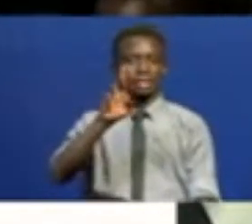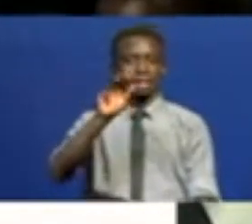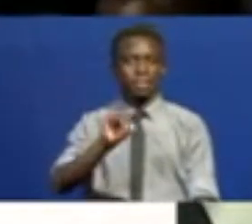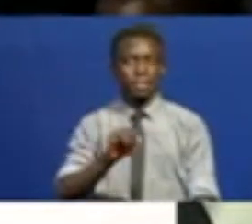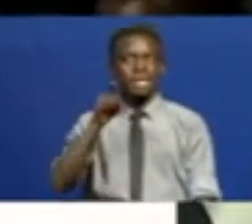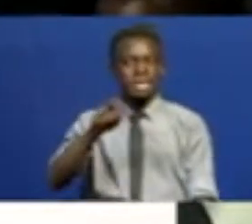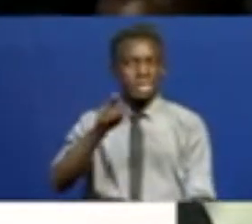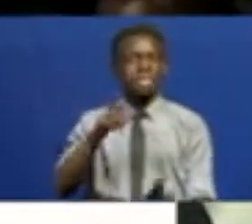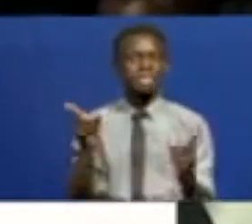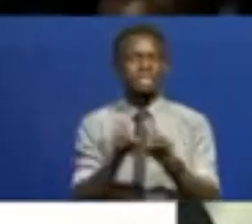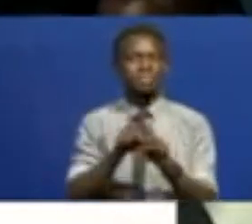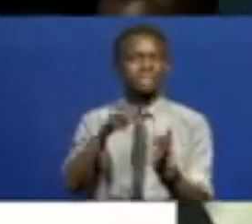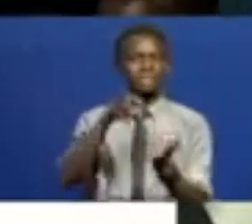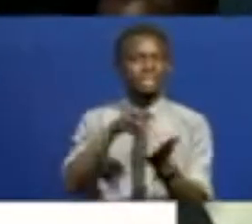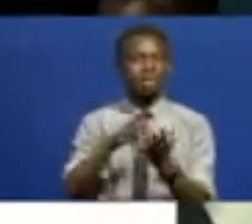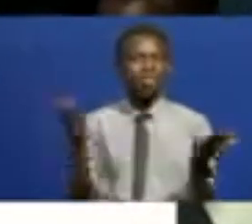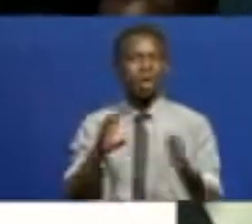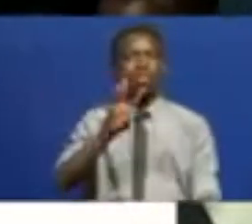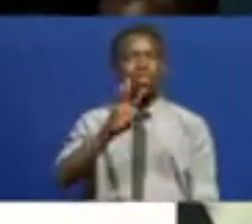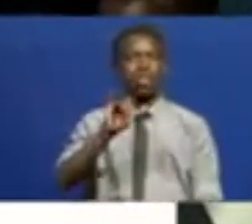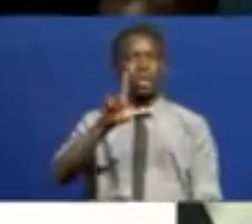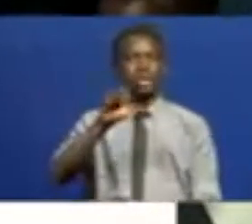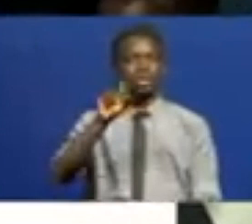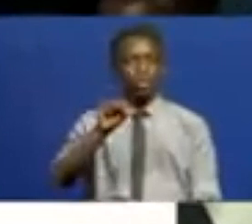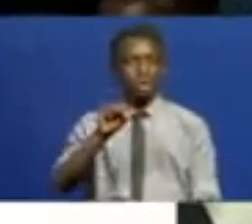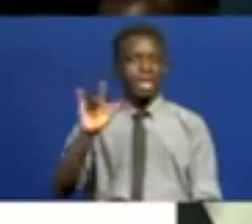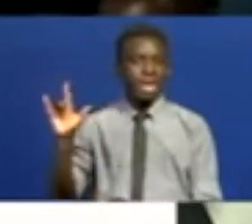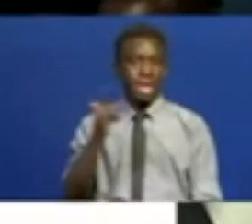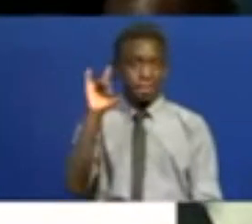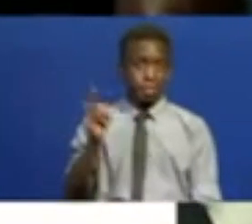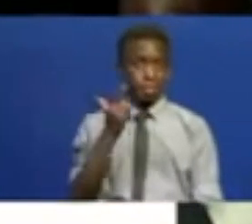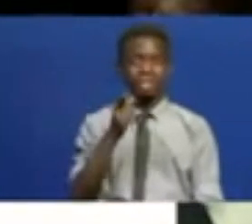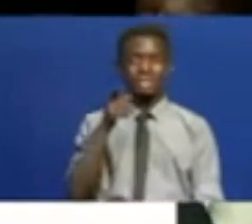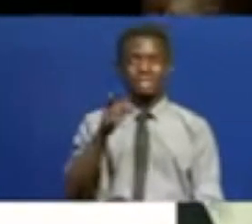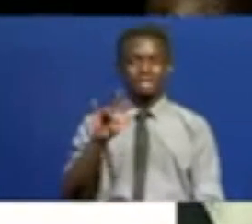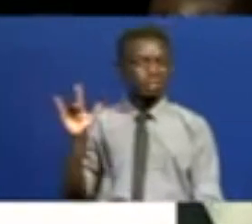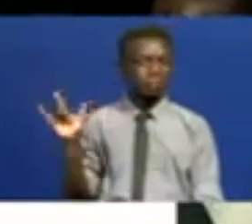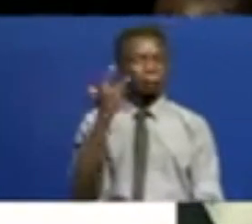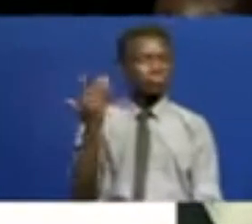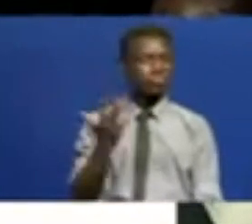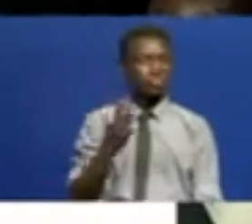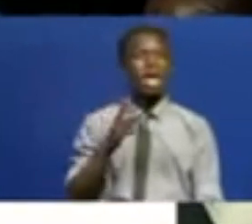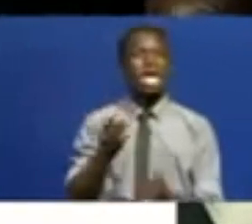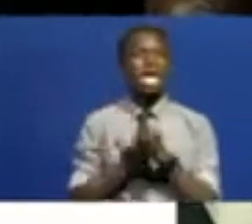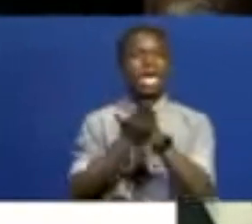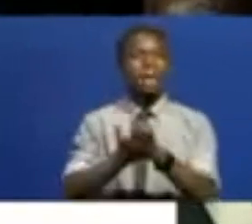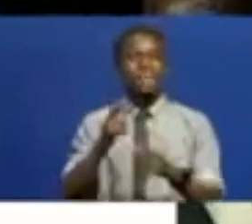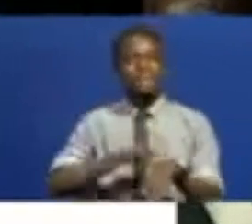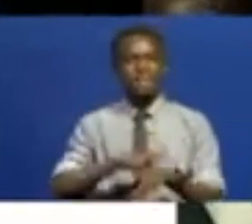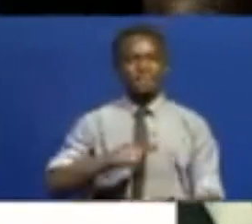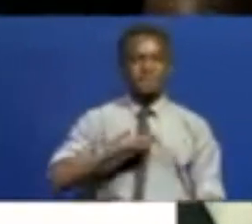Wilson Airport. This particular airport will open up to Kericho on matters tourism, on matters